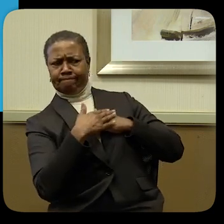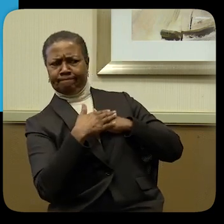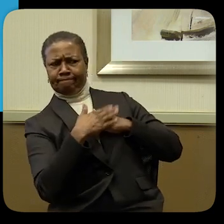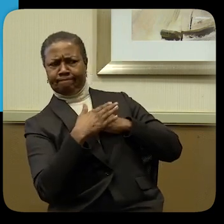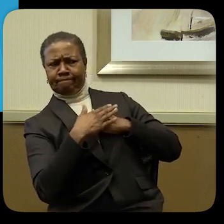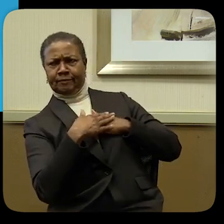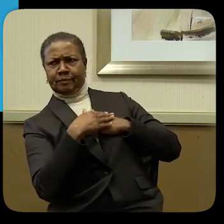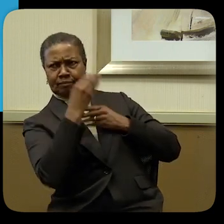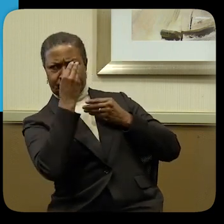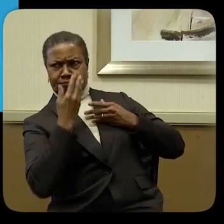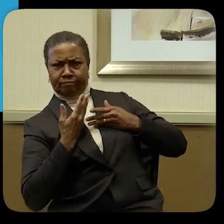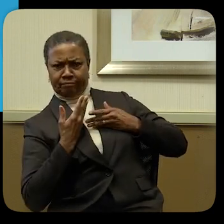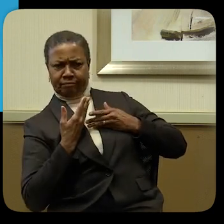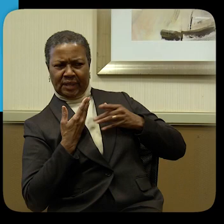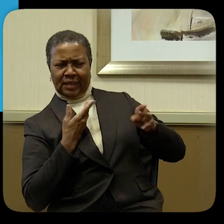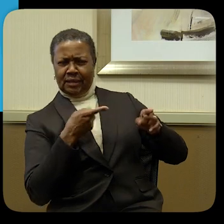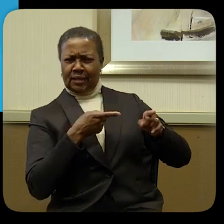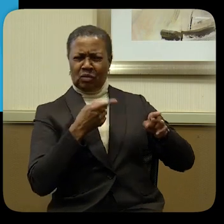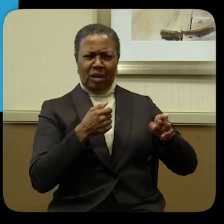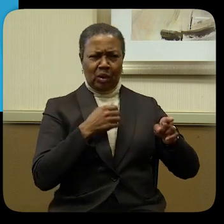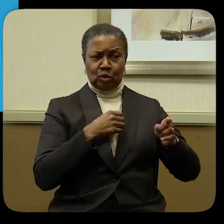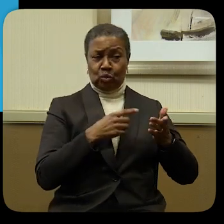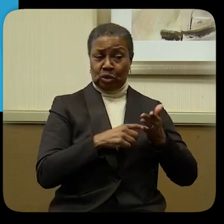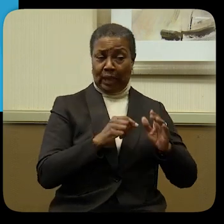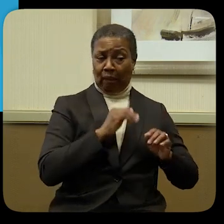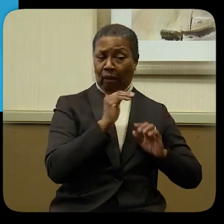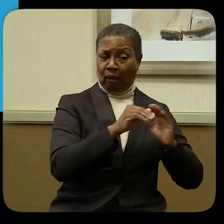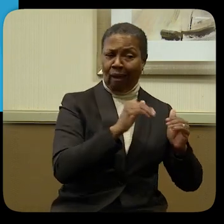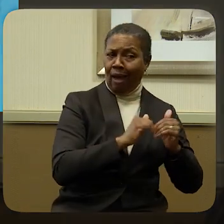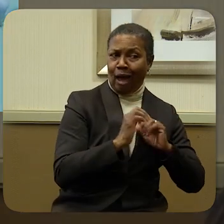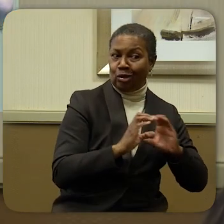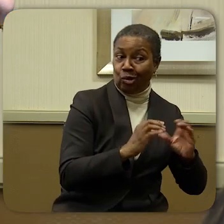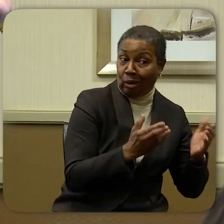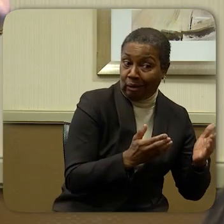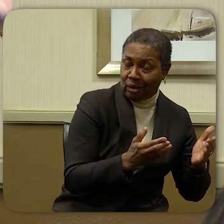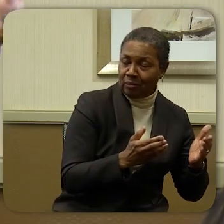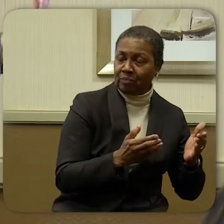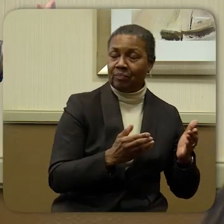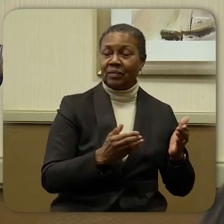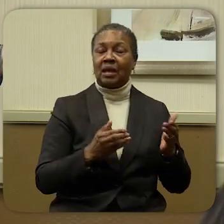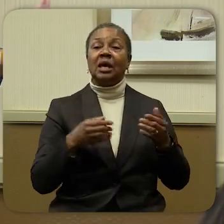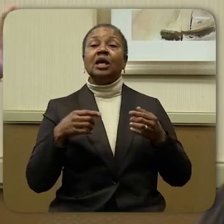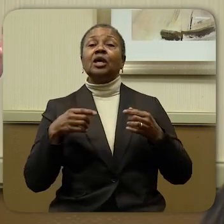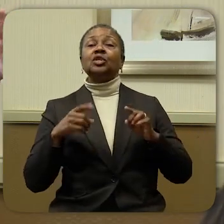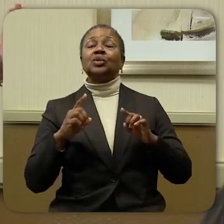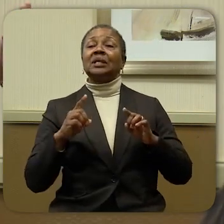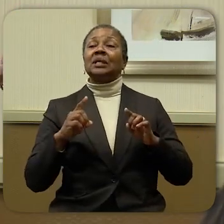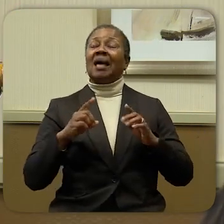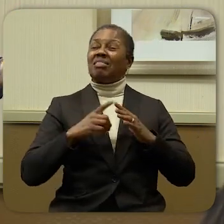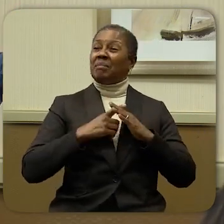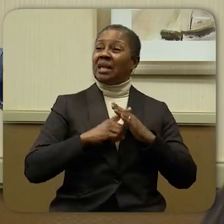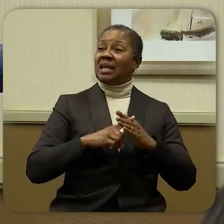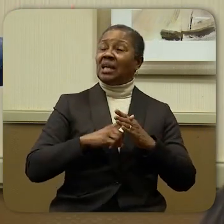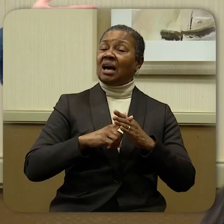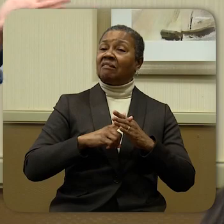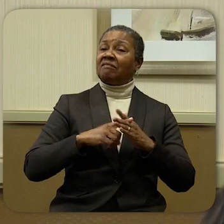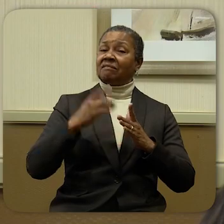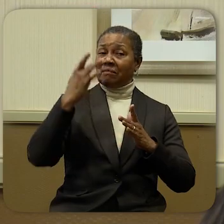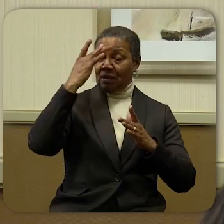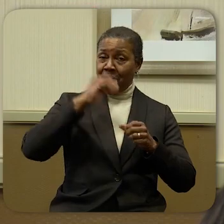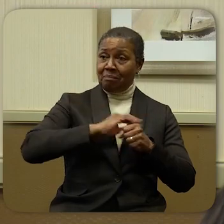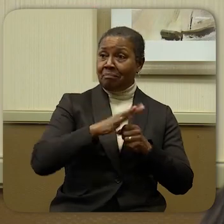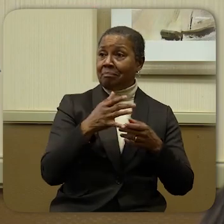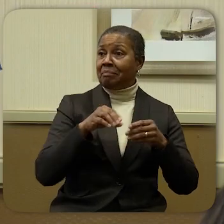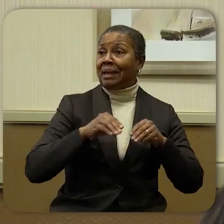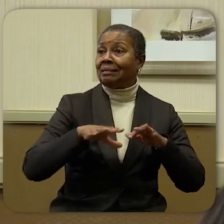going off for us that, hey, this is someone that we might want to check in with. During the beginning of the pandemic, when everyone